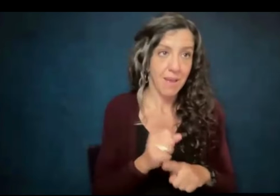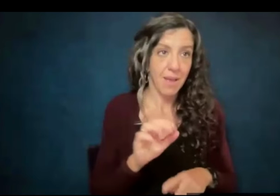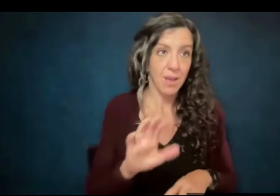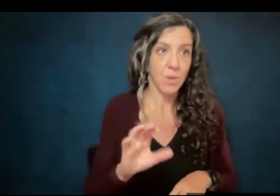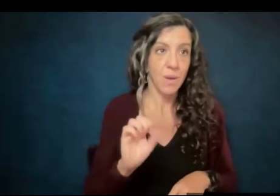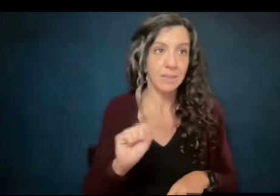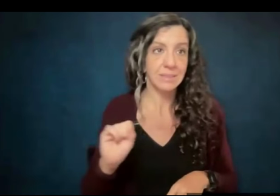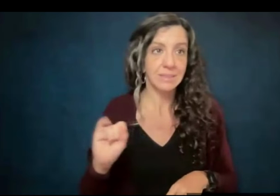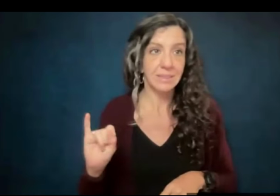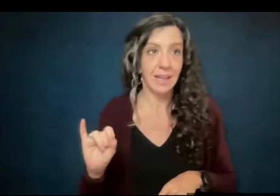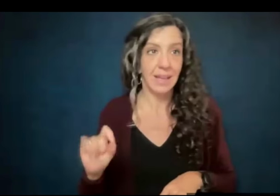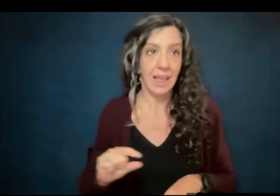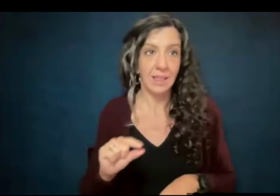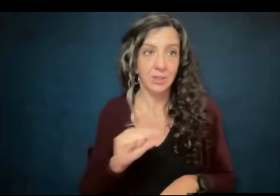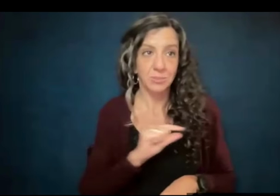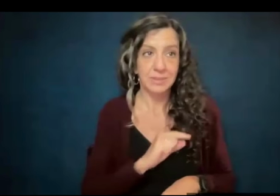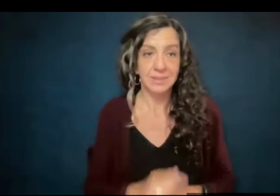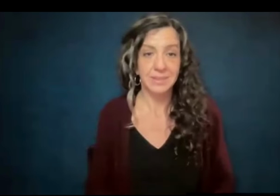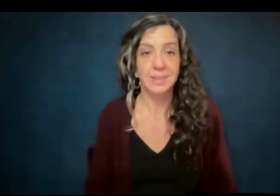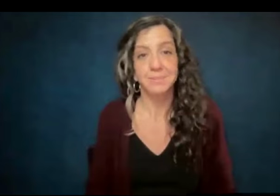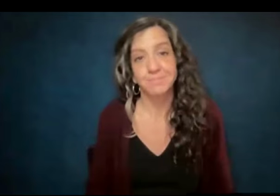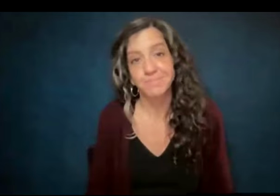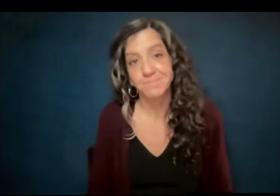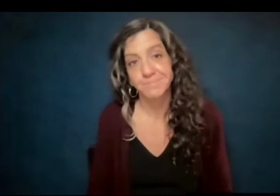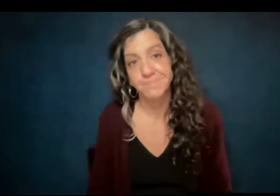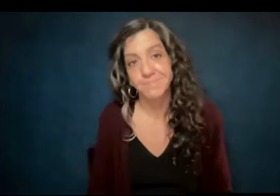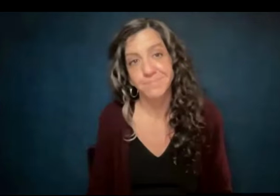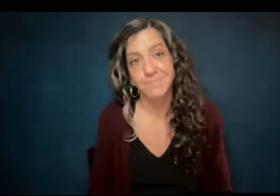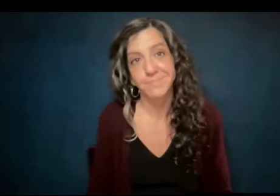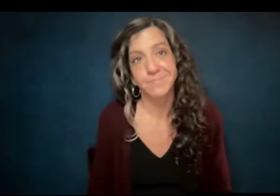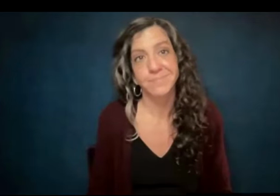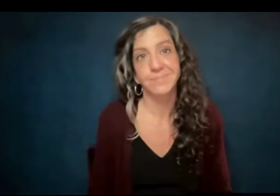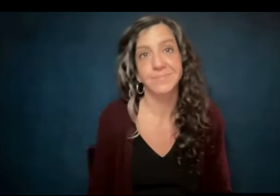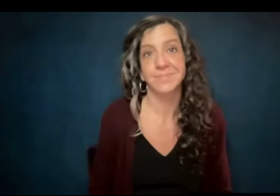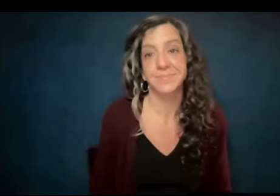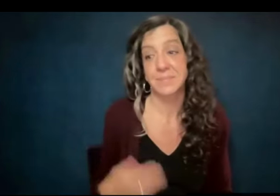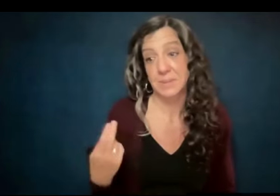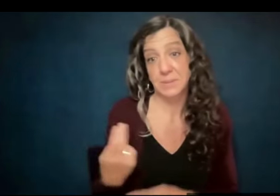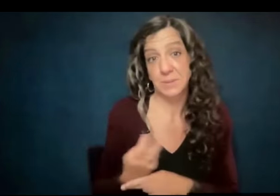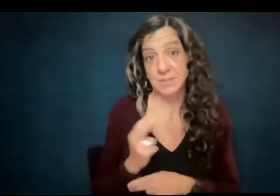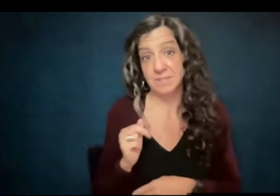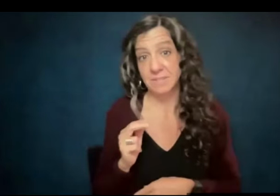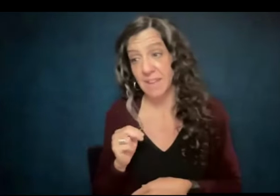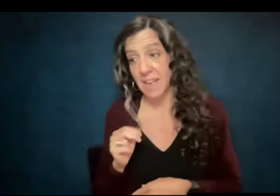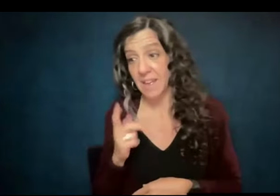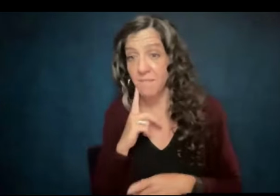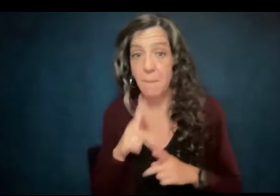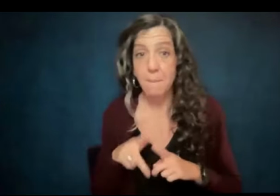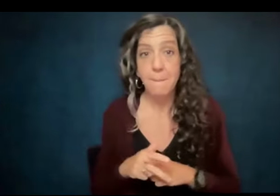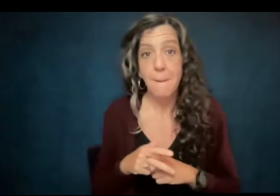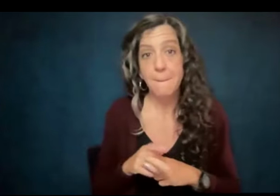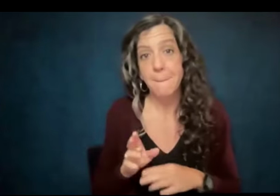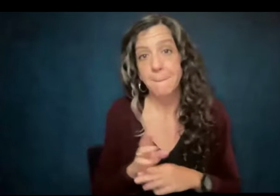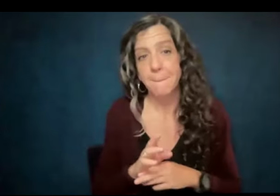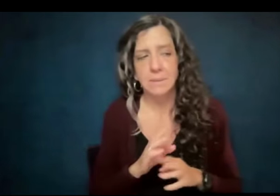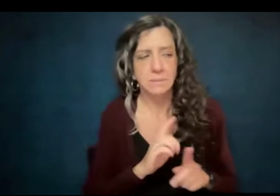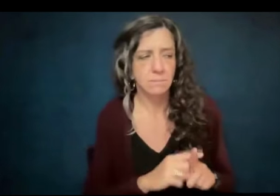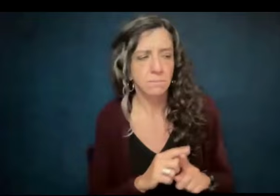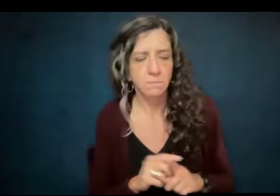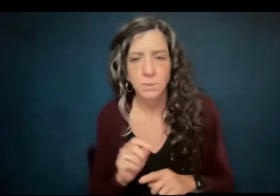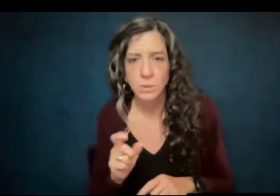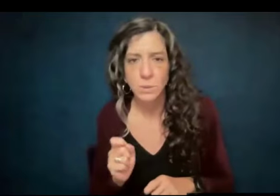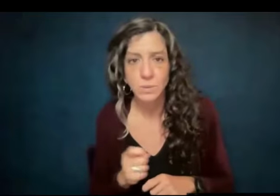SSI eligibility. So you can have that van that you use in your plumbing business and all the tools and all